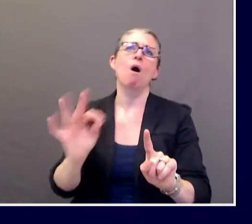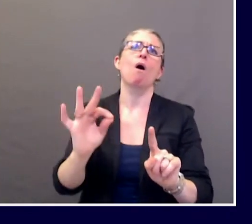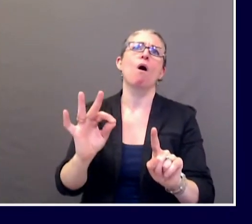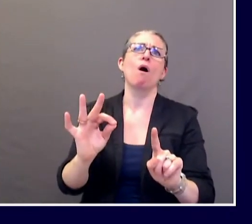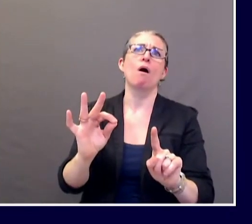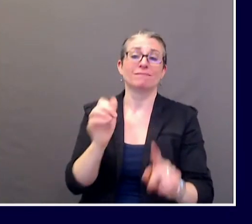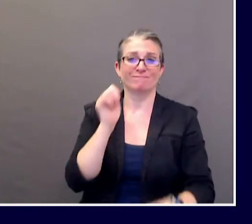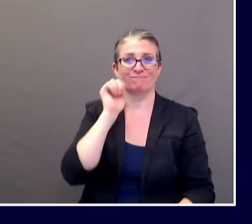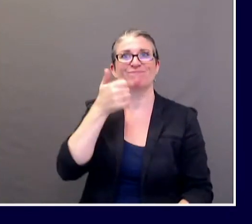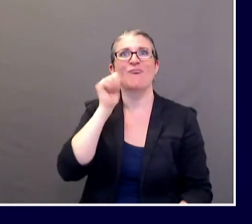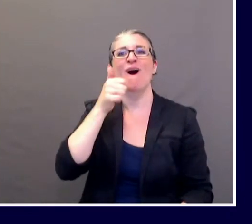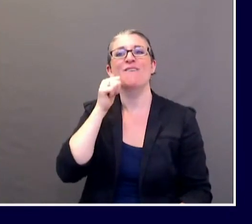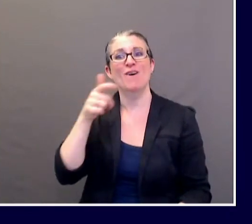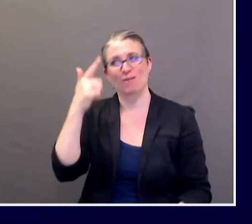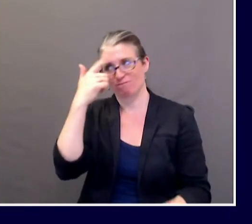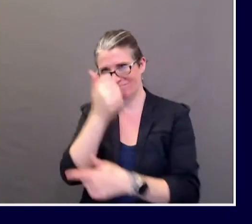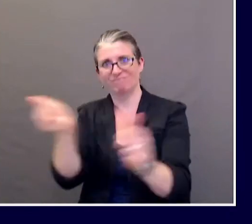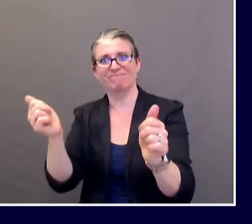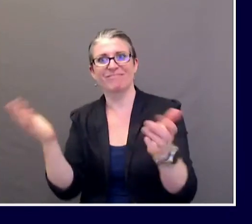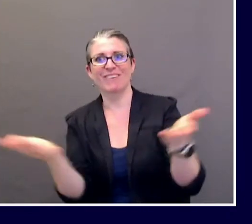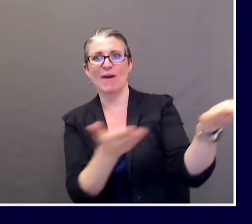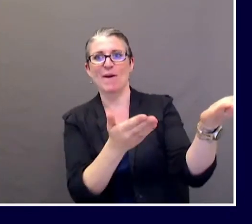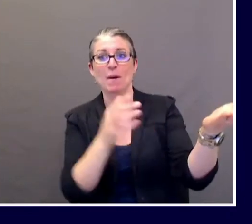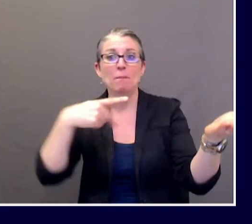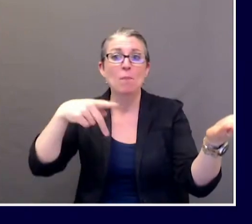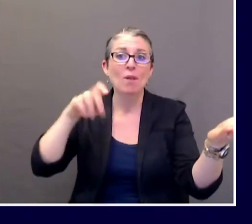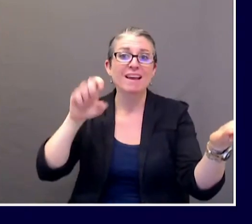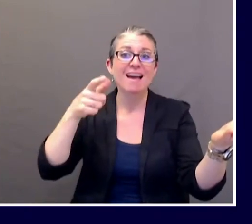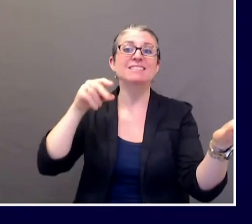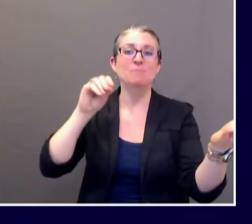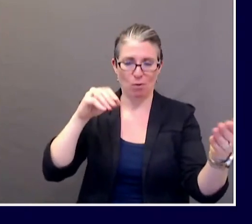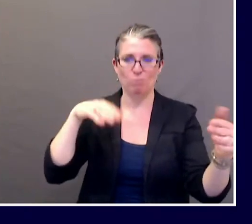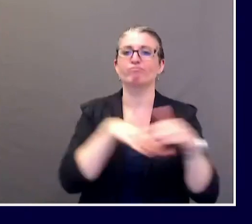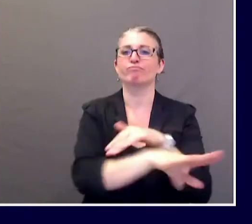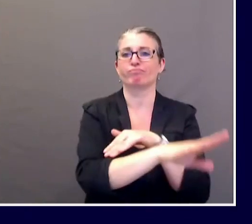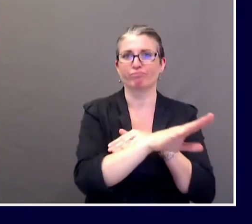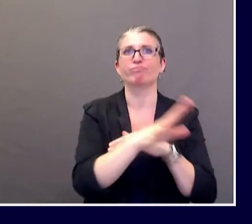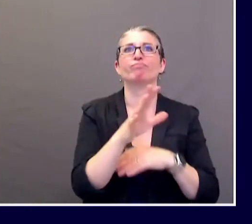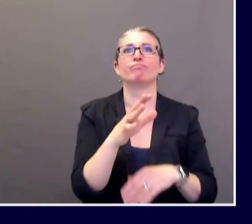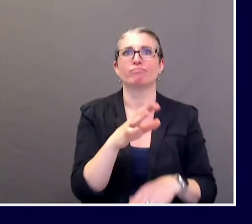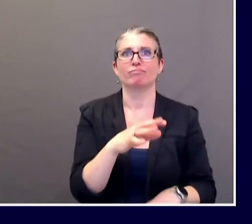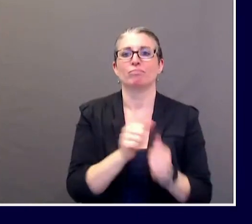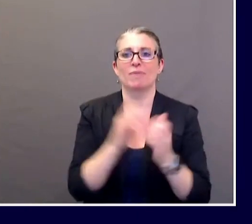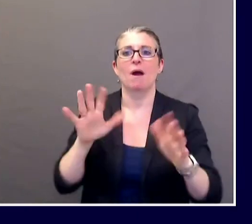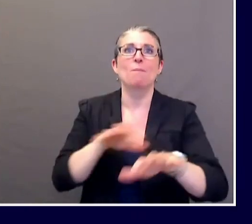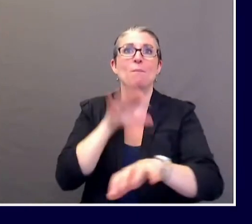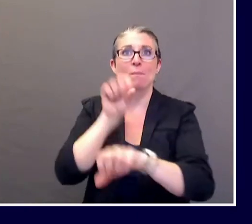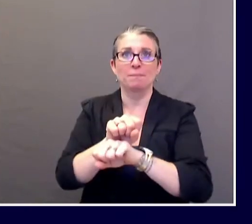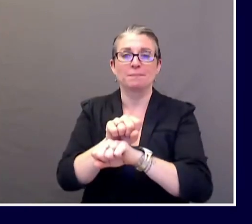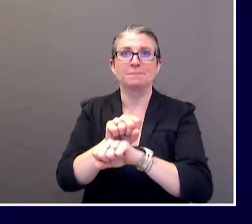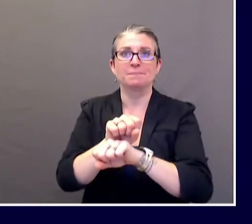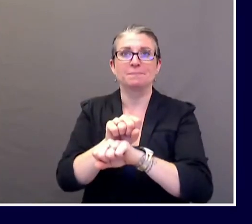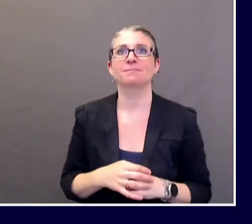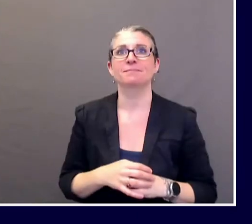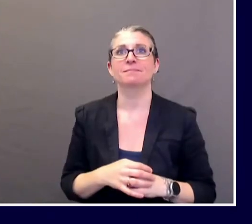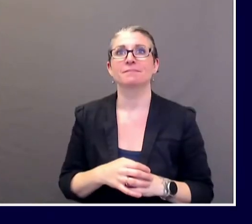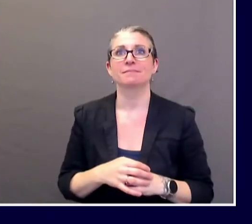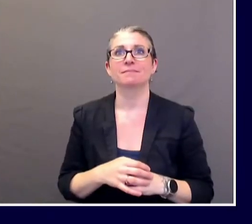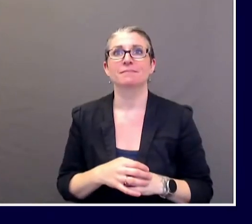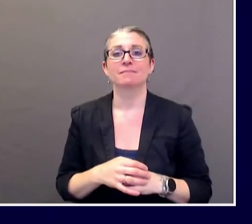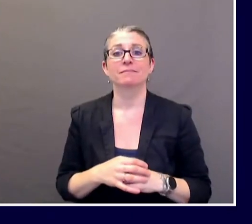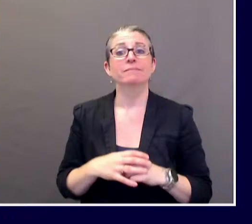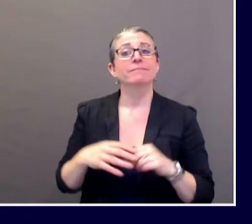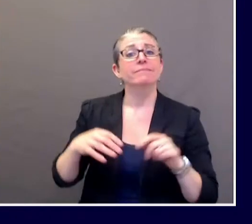try to remove barriers, because our whole goal has been to try to make this as easy as possible. We're also working with clinics